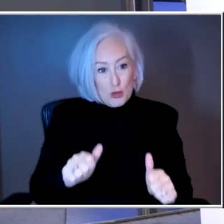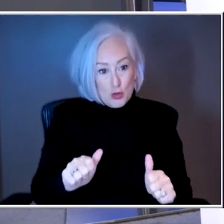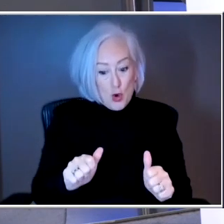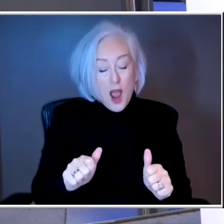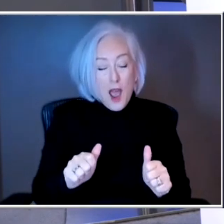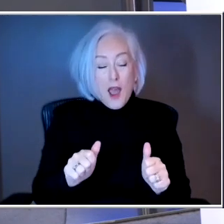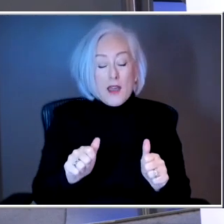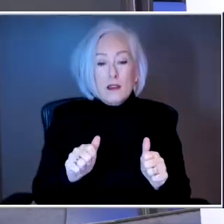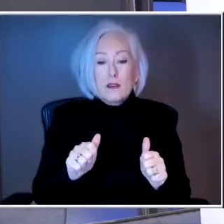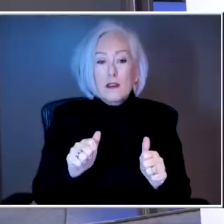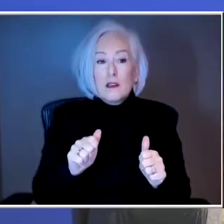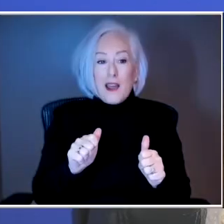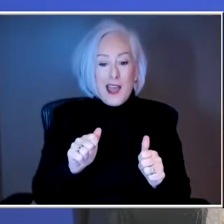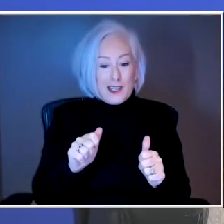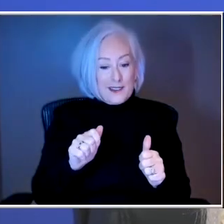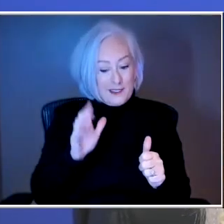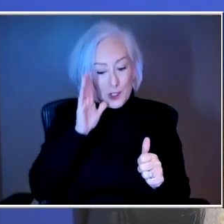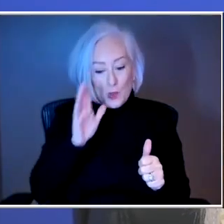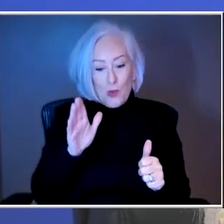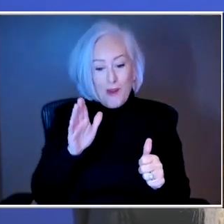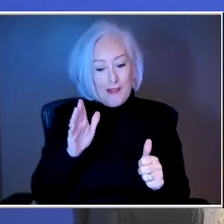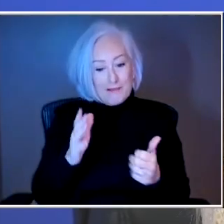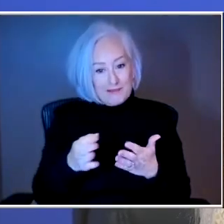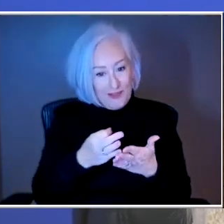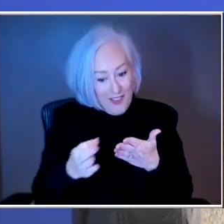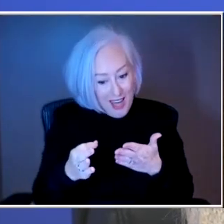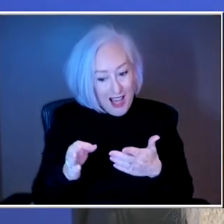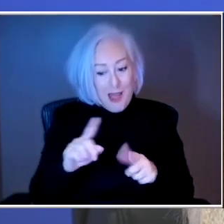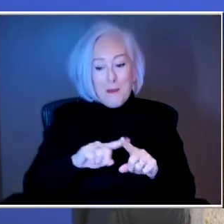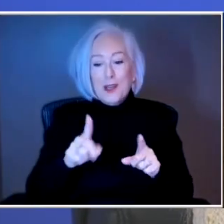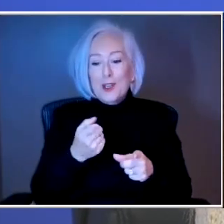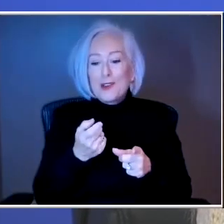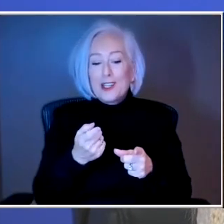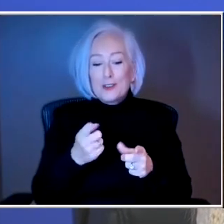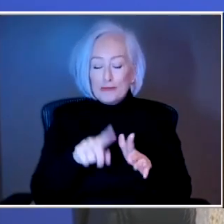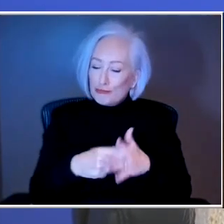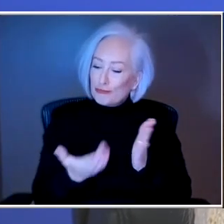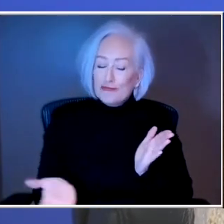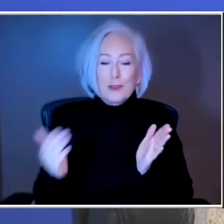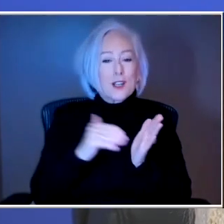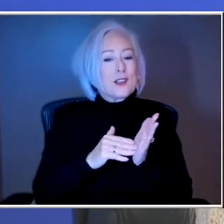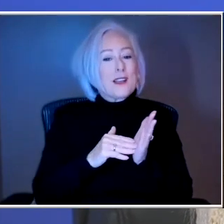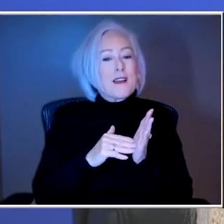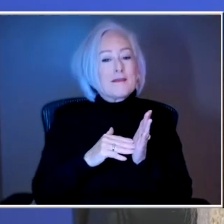fall, and you still have to get back up on the horse. But literally,